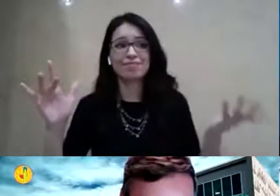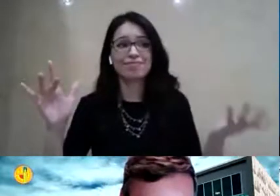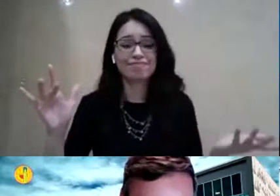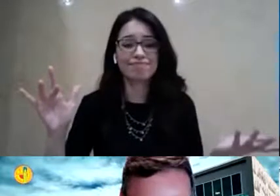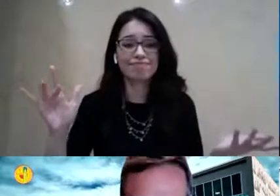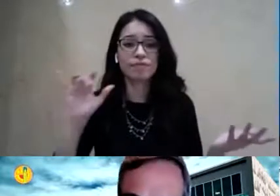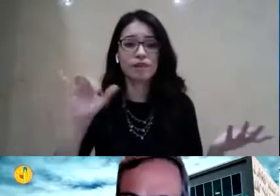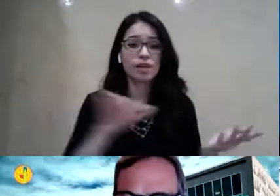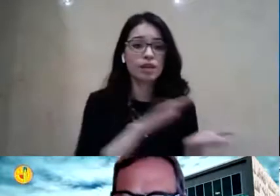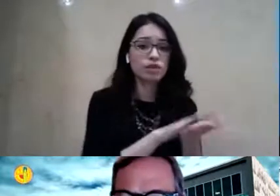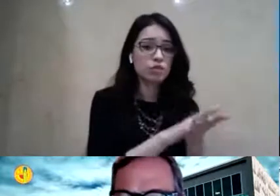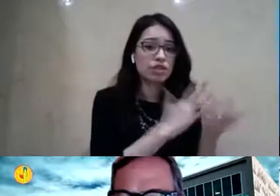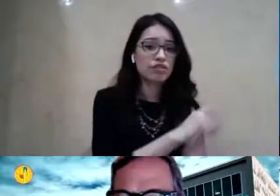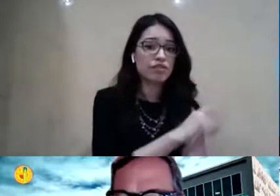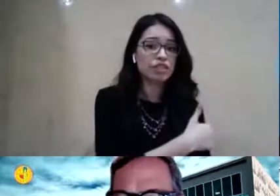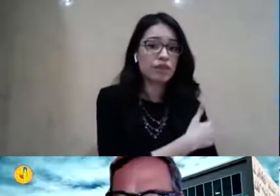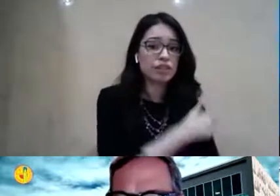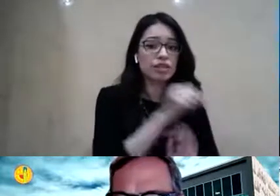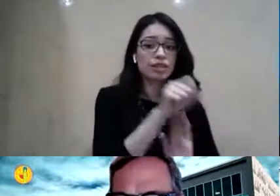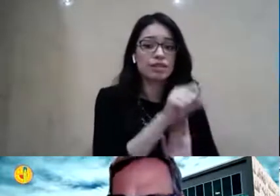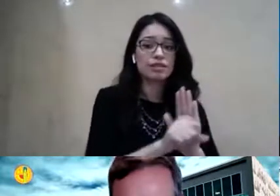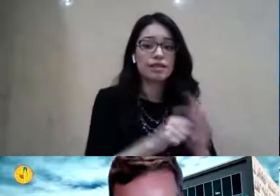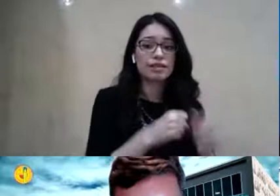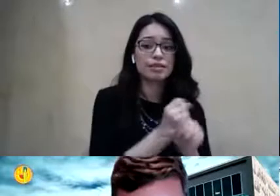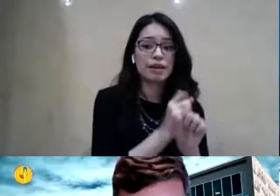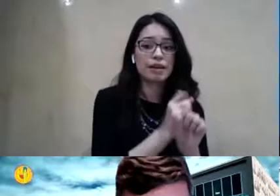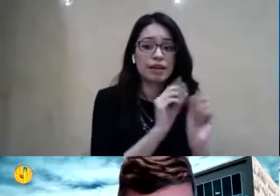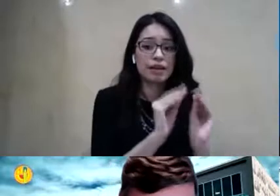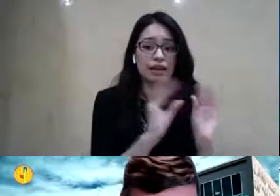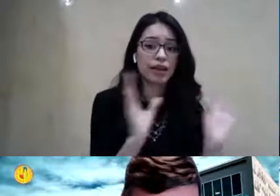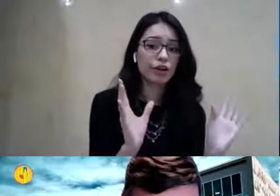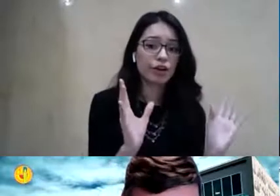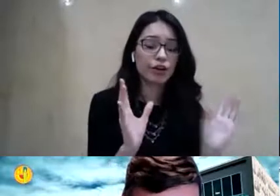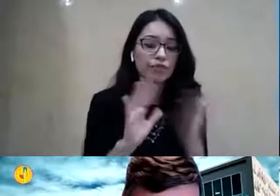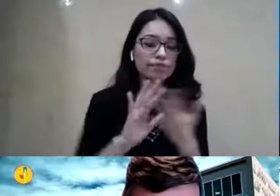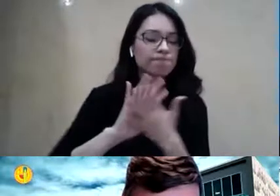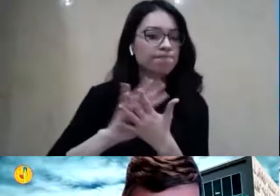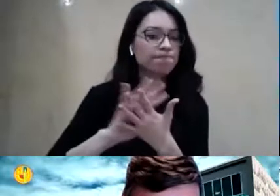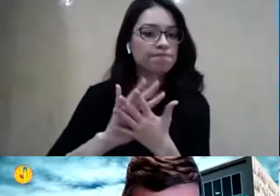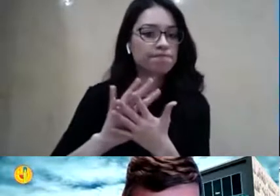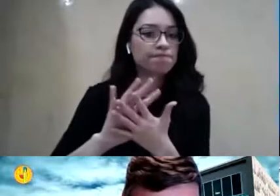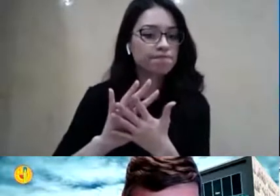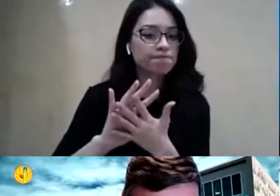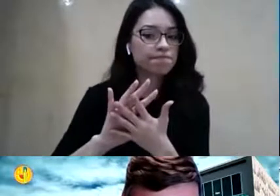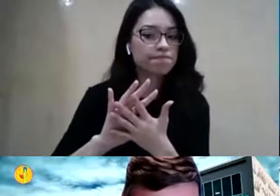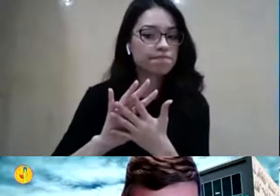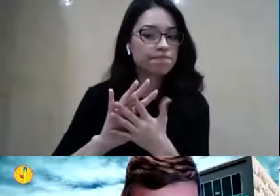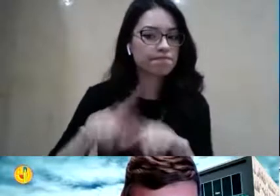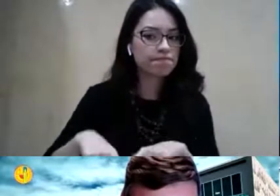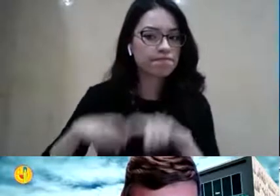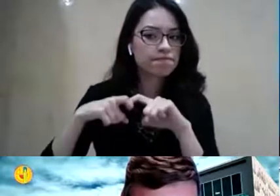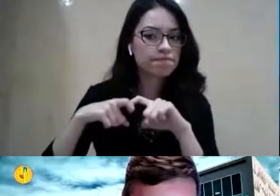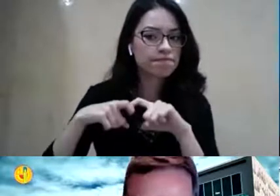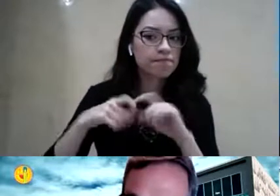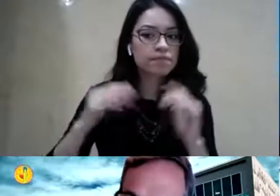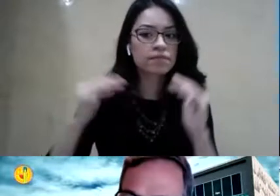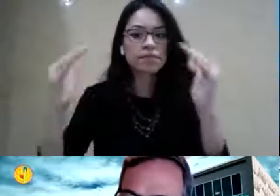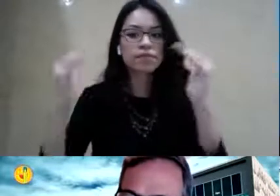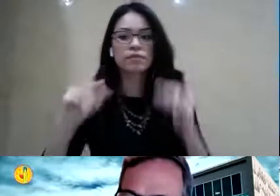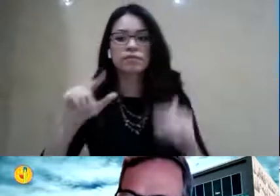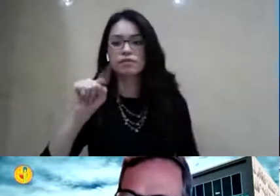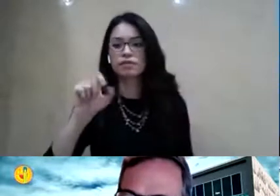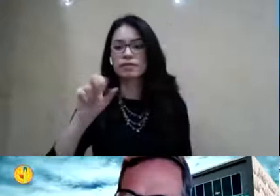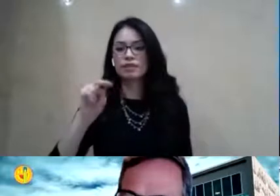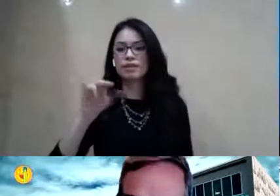the state's made clear that when standards are met, schools should be open. So we have a lot of problem solvers in our